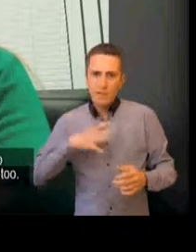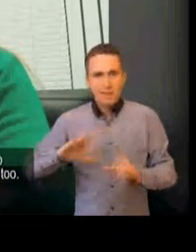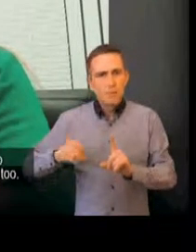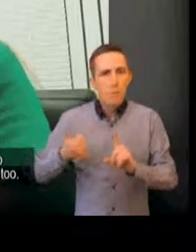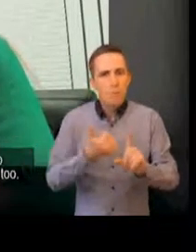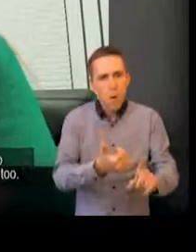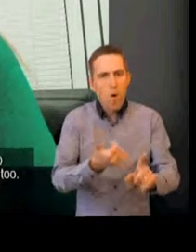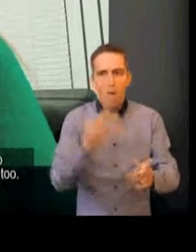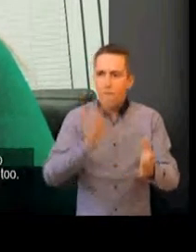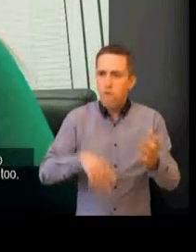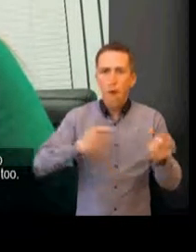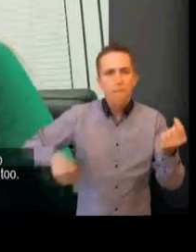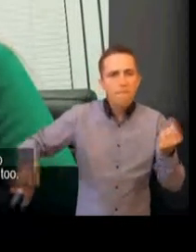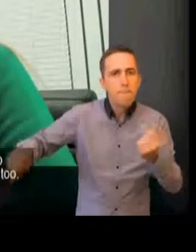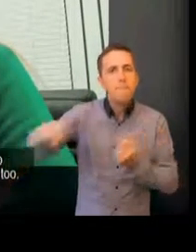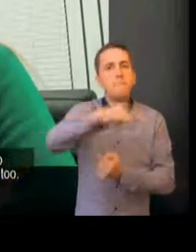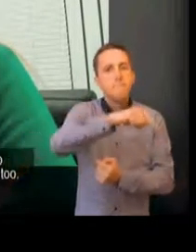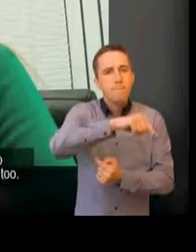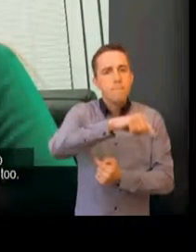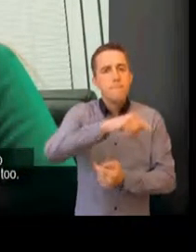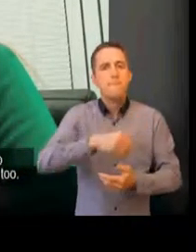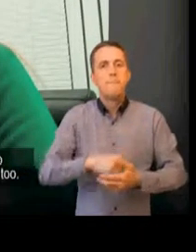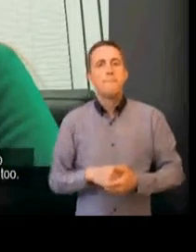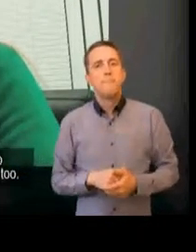very difficult to know where to turn.